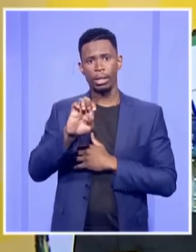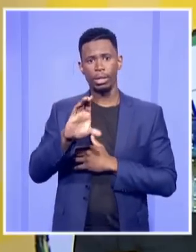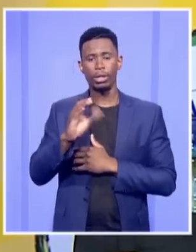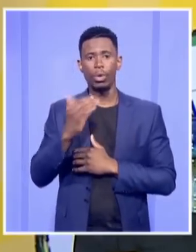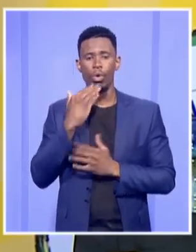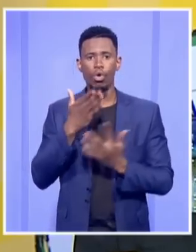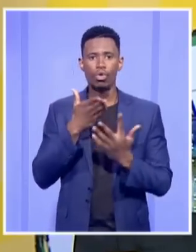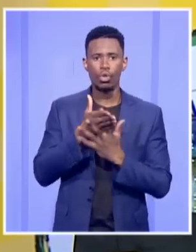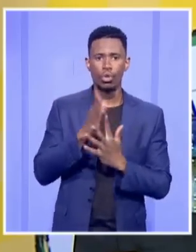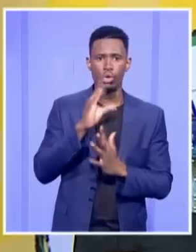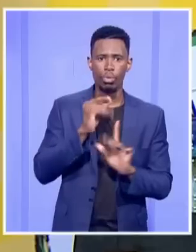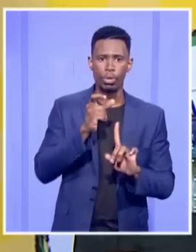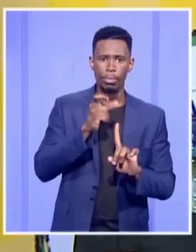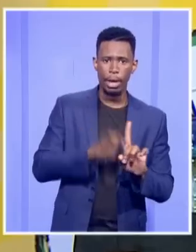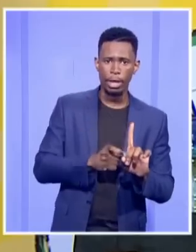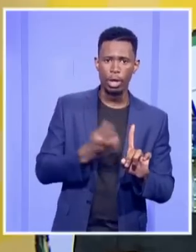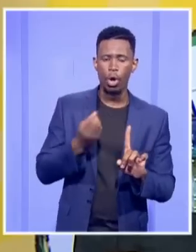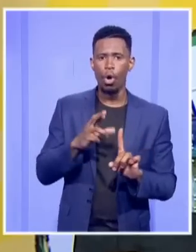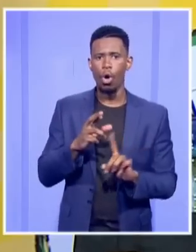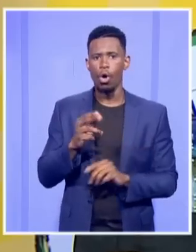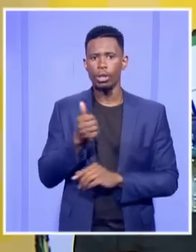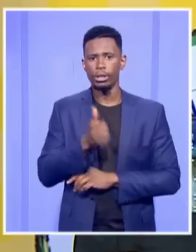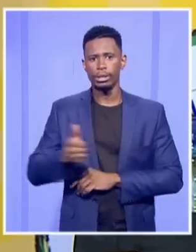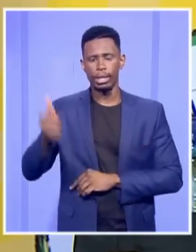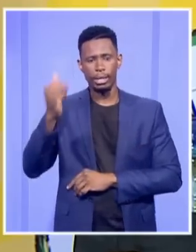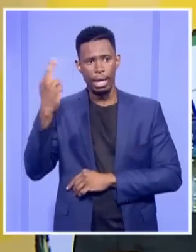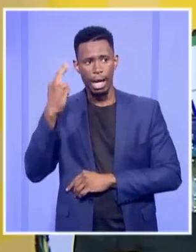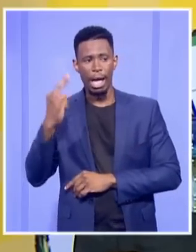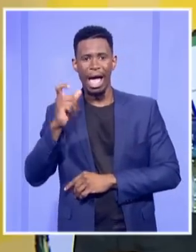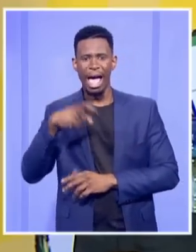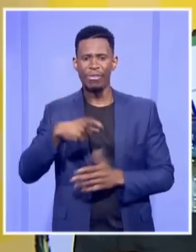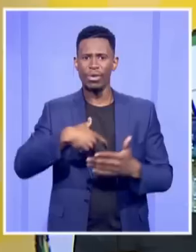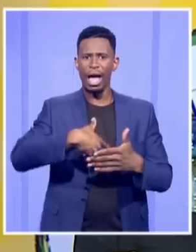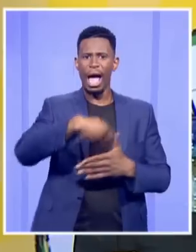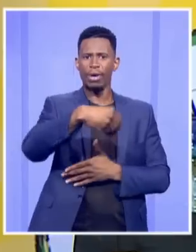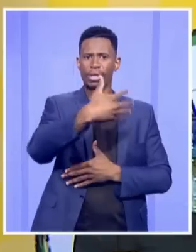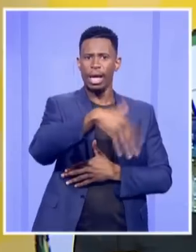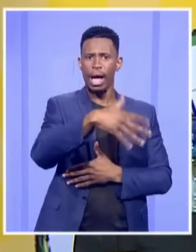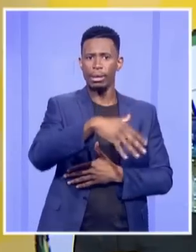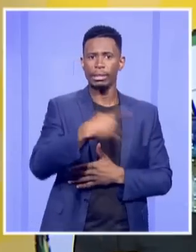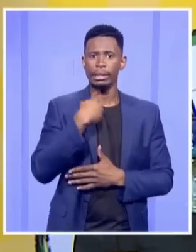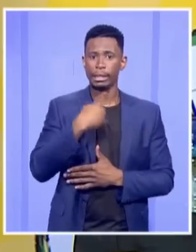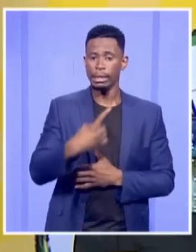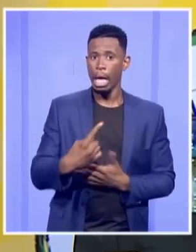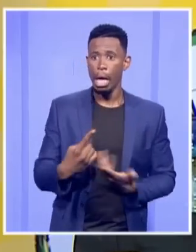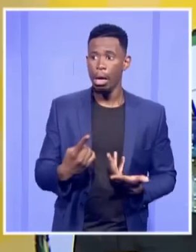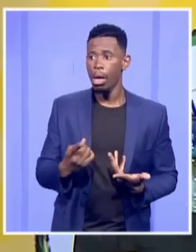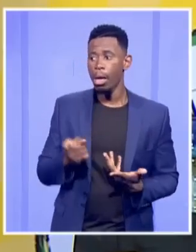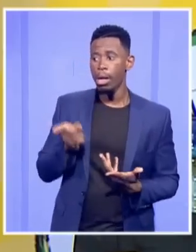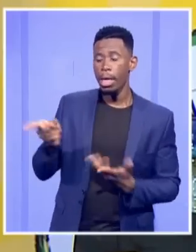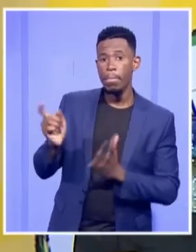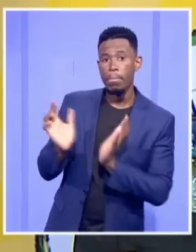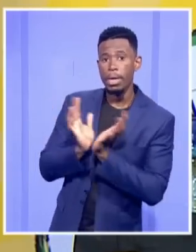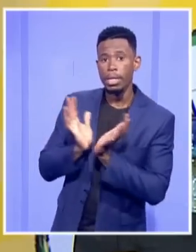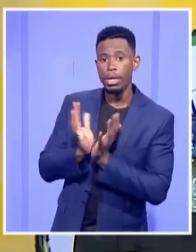General's office, had to go out and explain to the media who said what in the meeting. That every